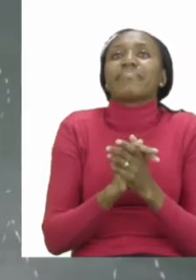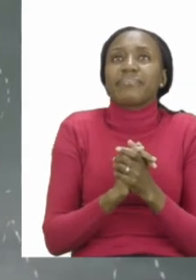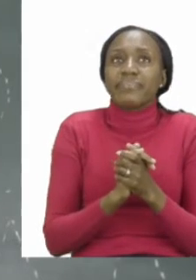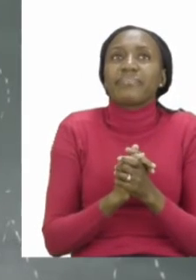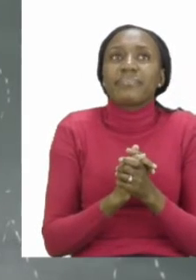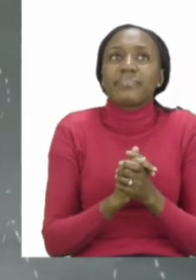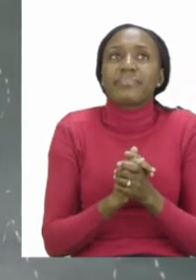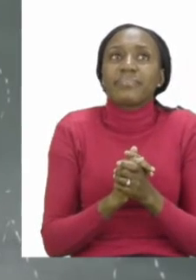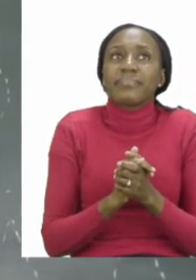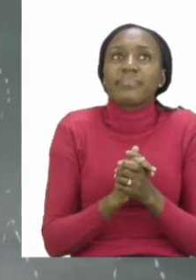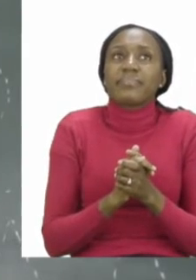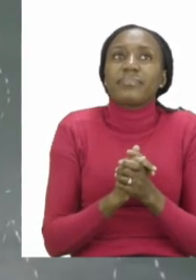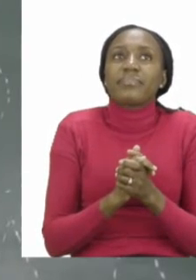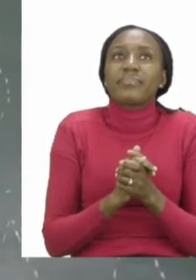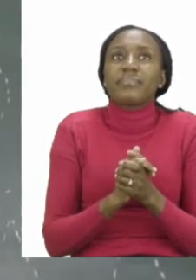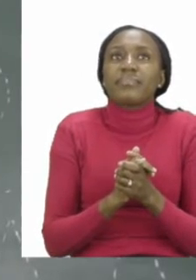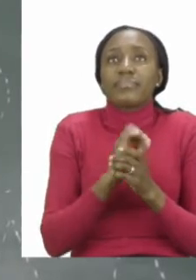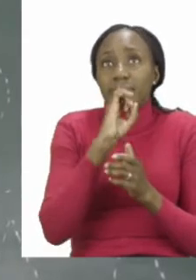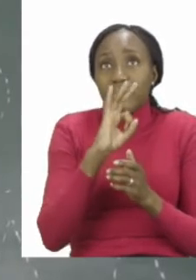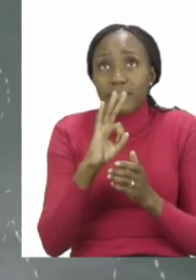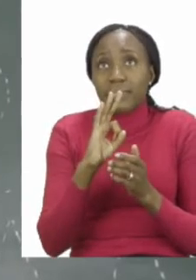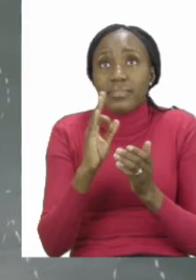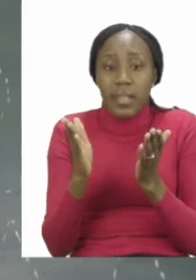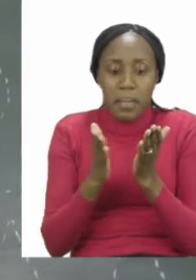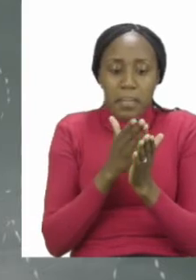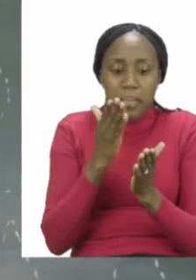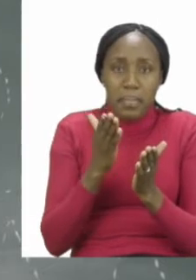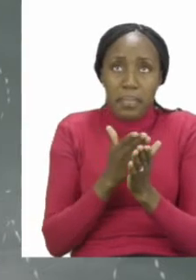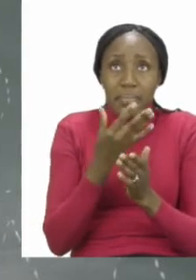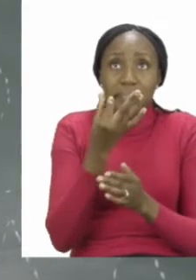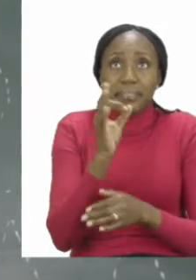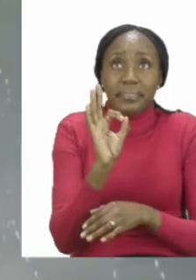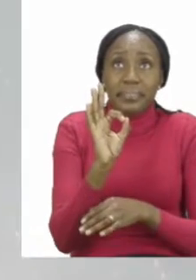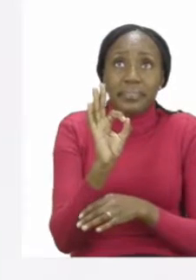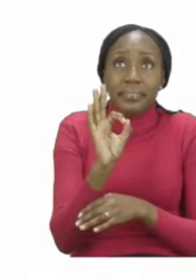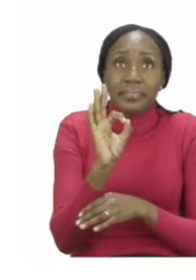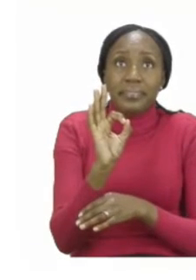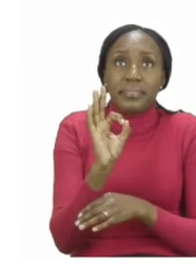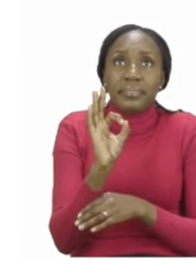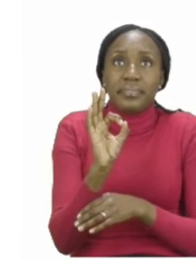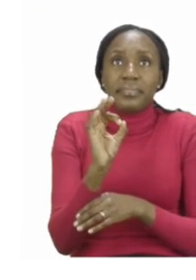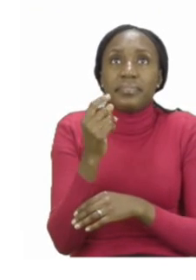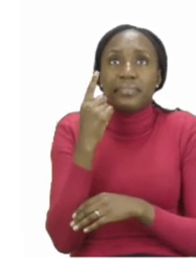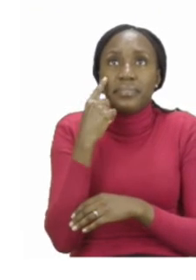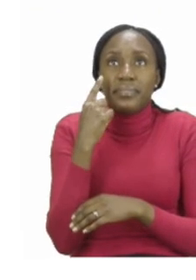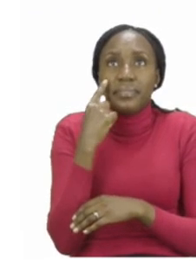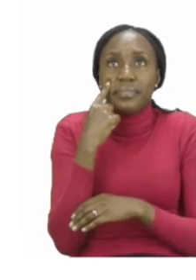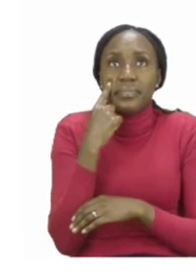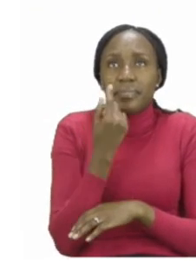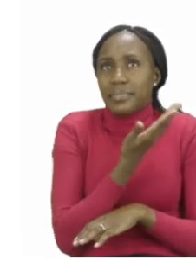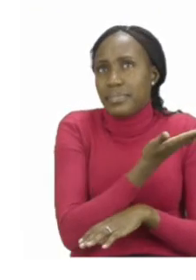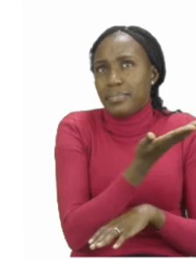booklet. If you turn your booklets back to page 9, you will see that all your